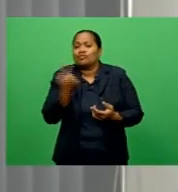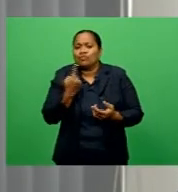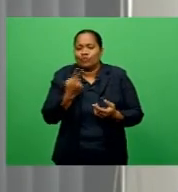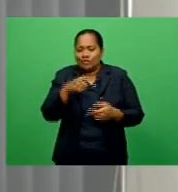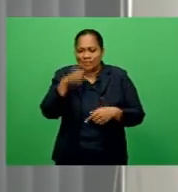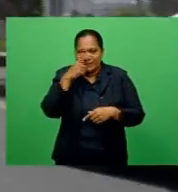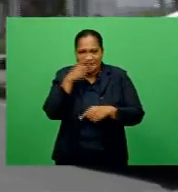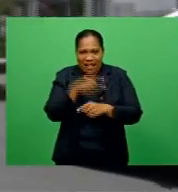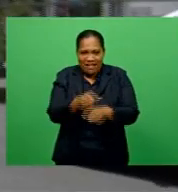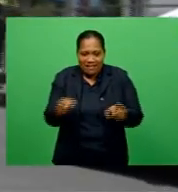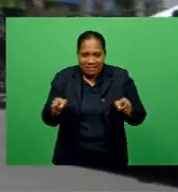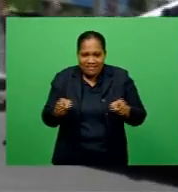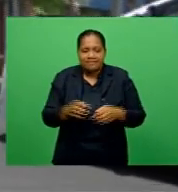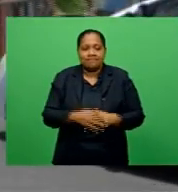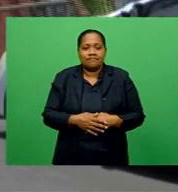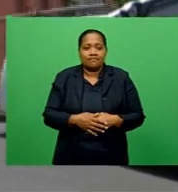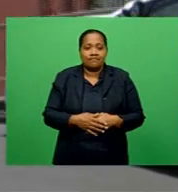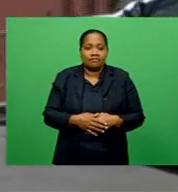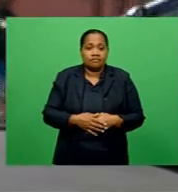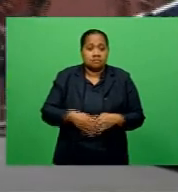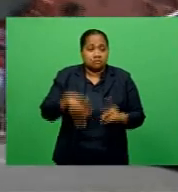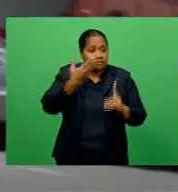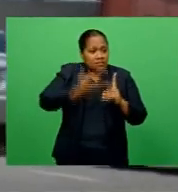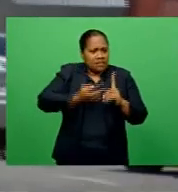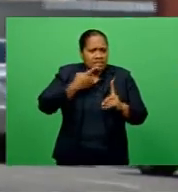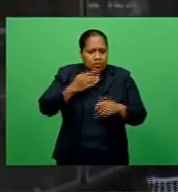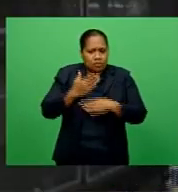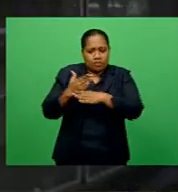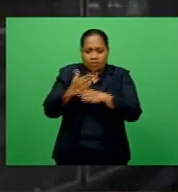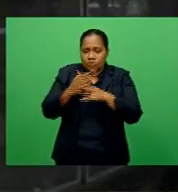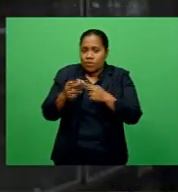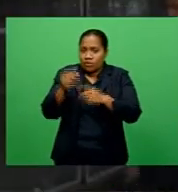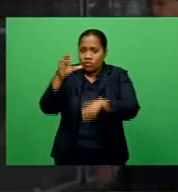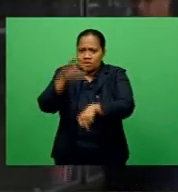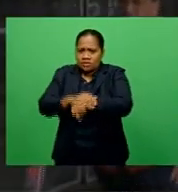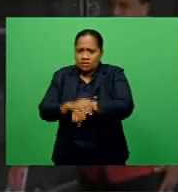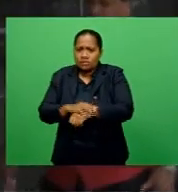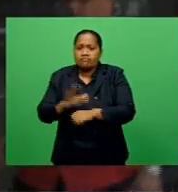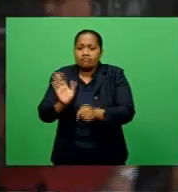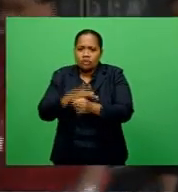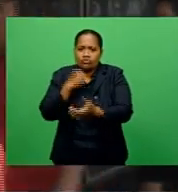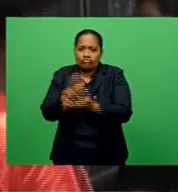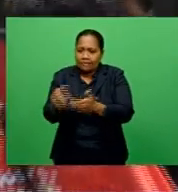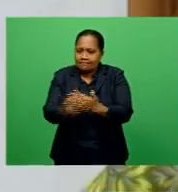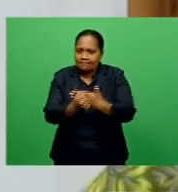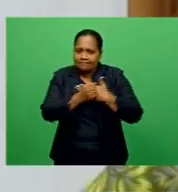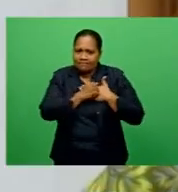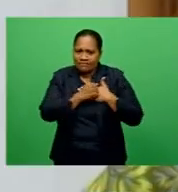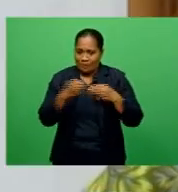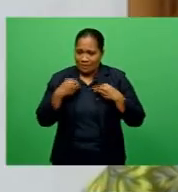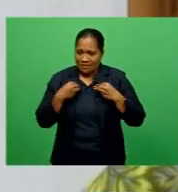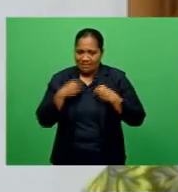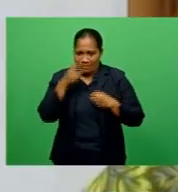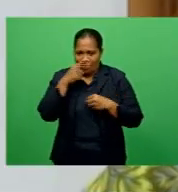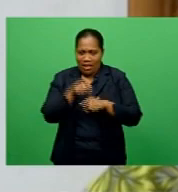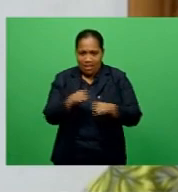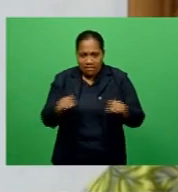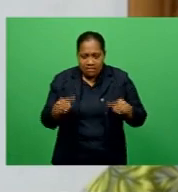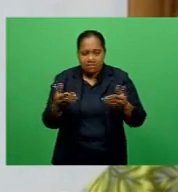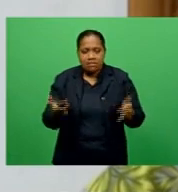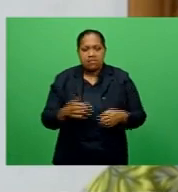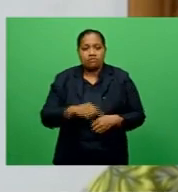Tikondondo says they're working with police to ensure the safety of consumers and retailers. Suva Retailers Association